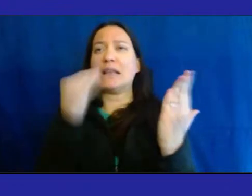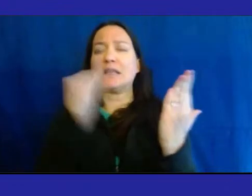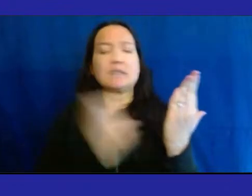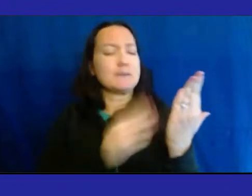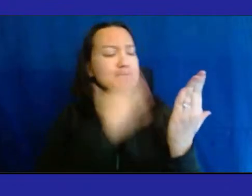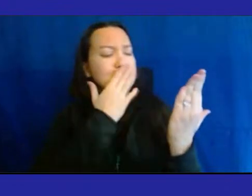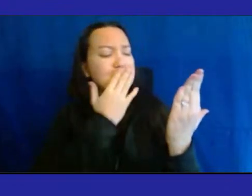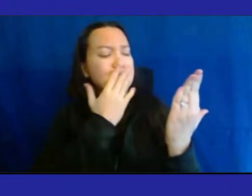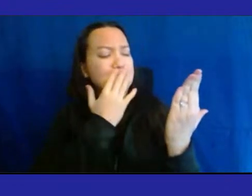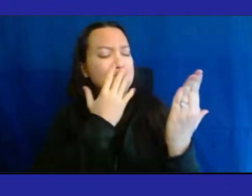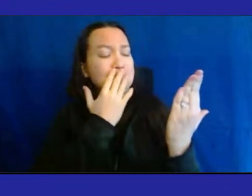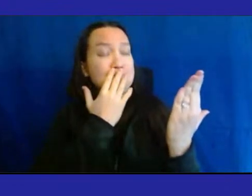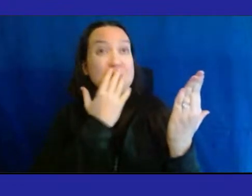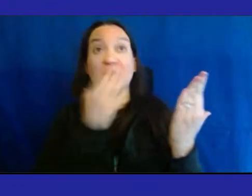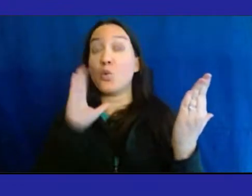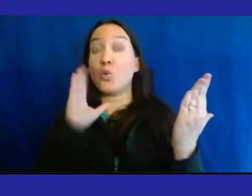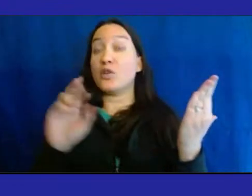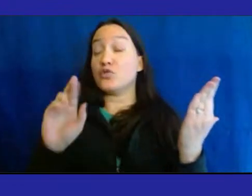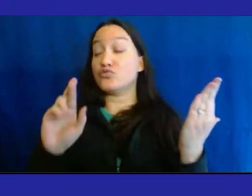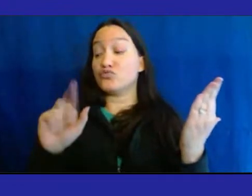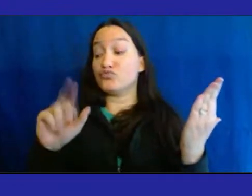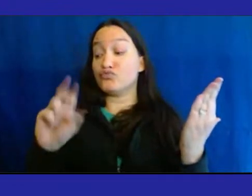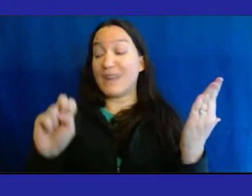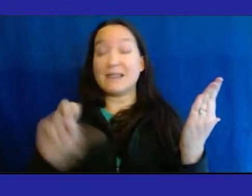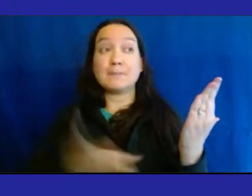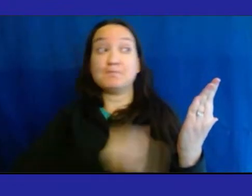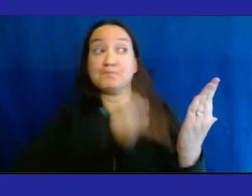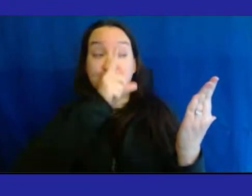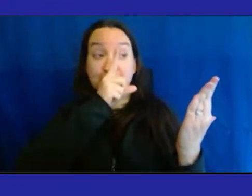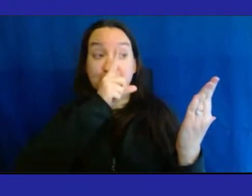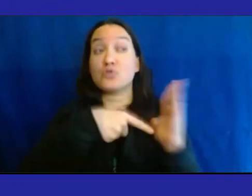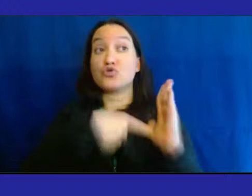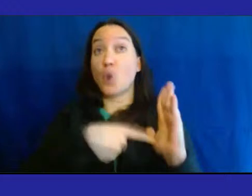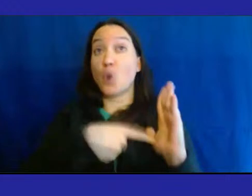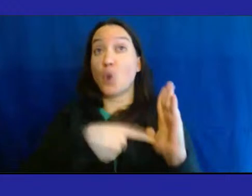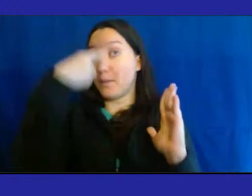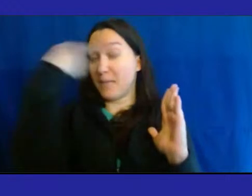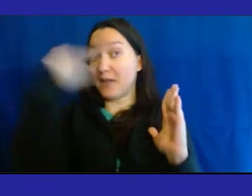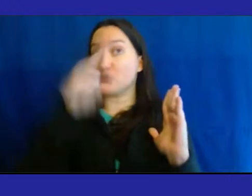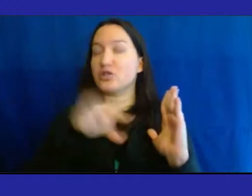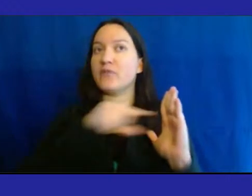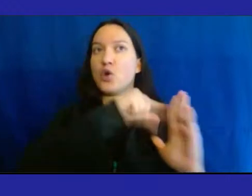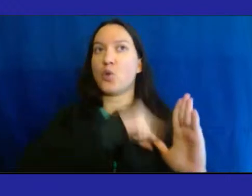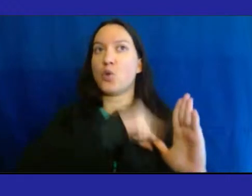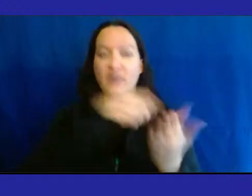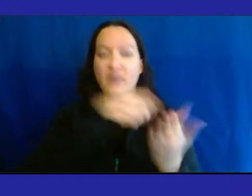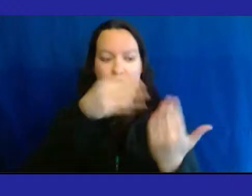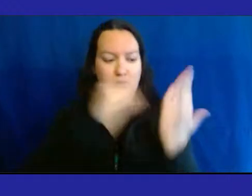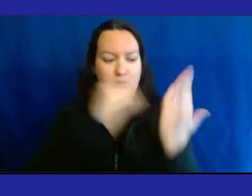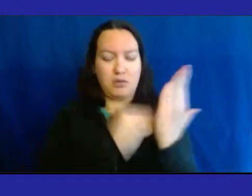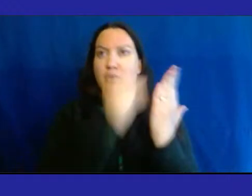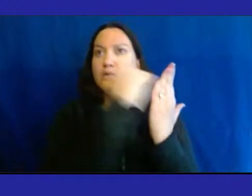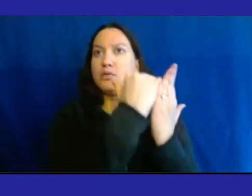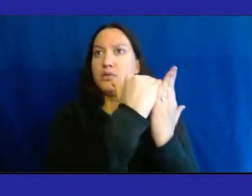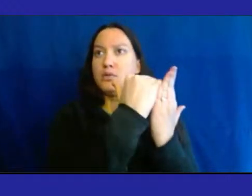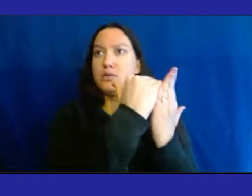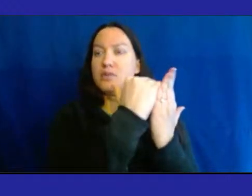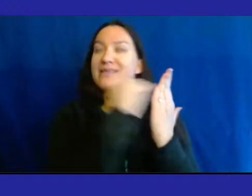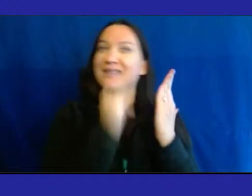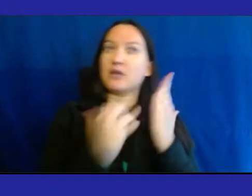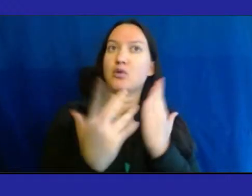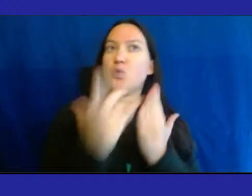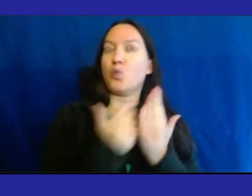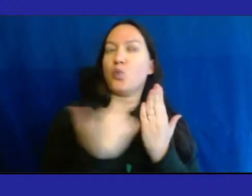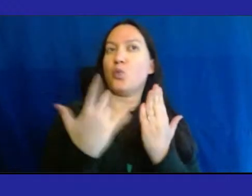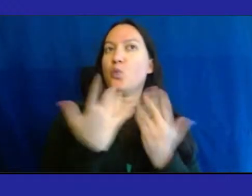a race-neutral EGFR calculation show that Black patients should have qualified sooner to start gaining waiting time for a